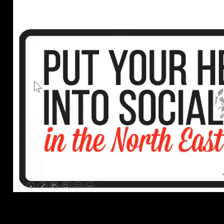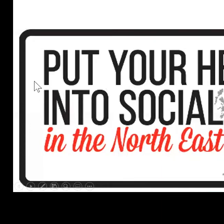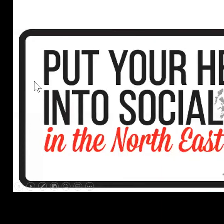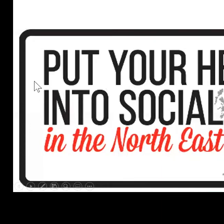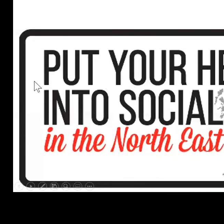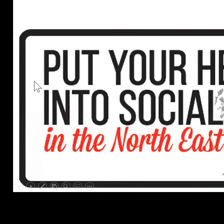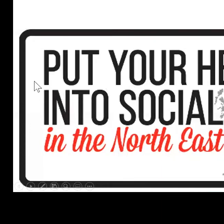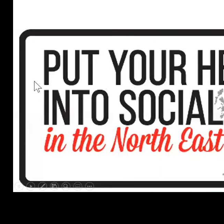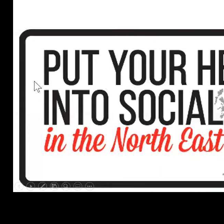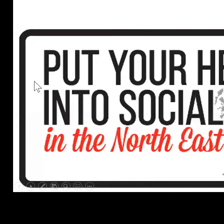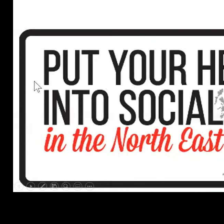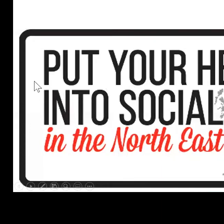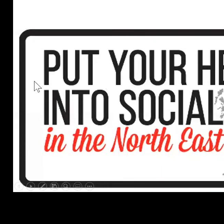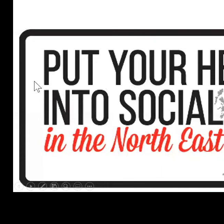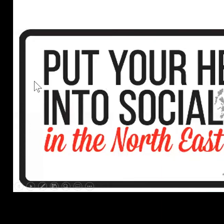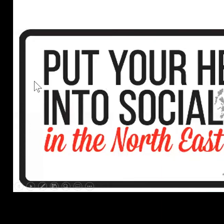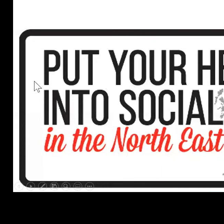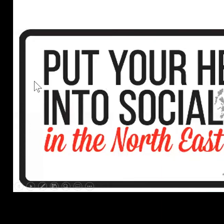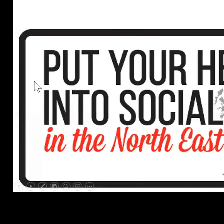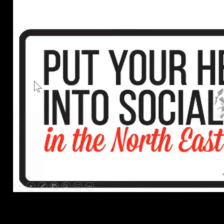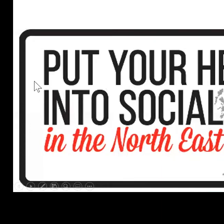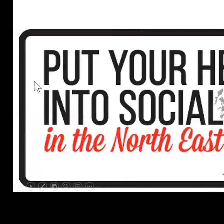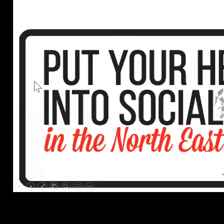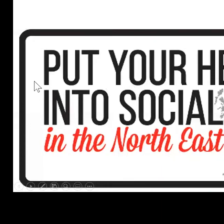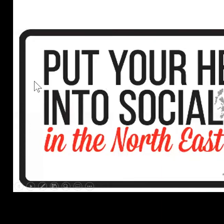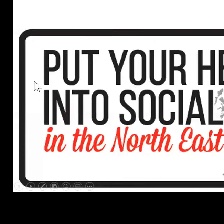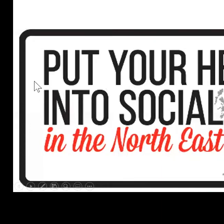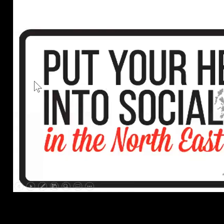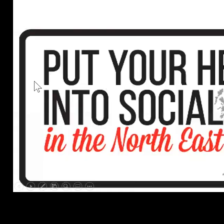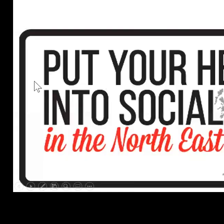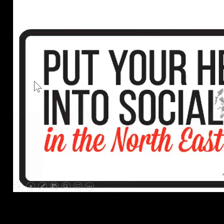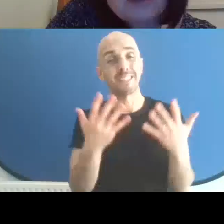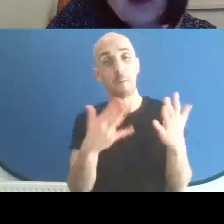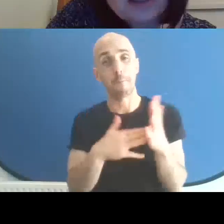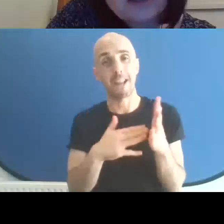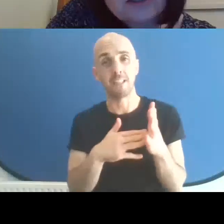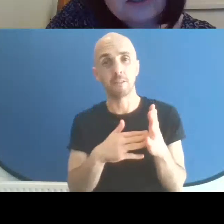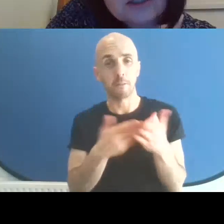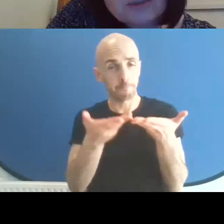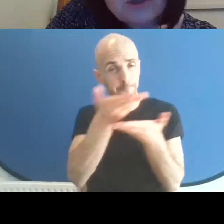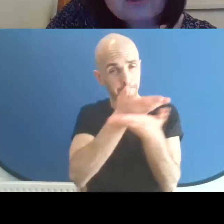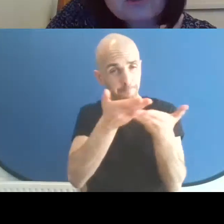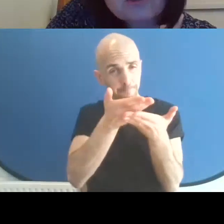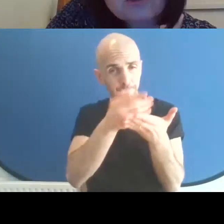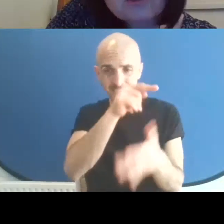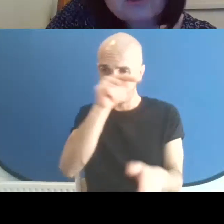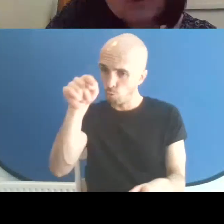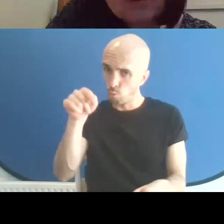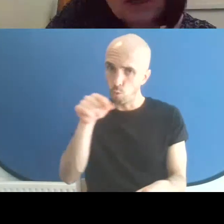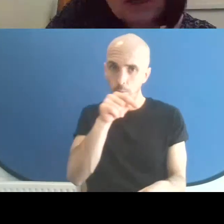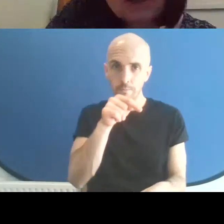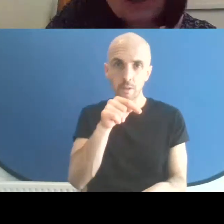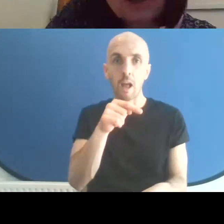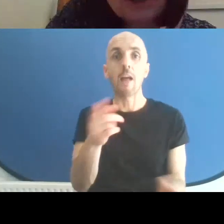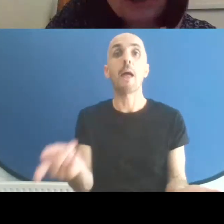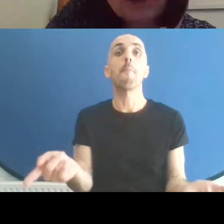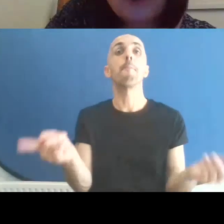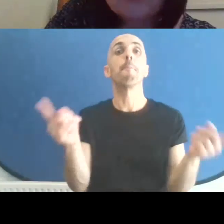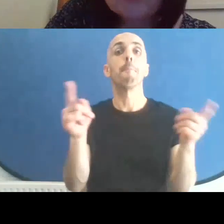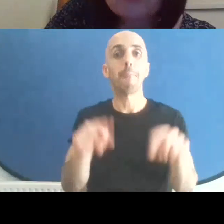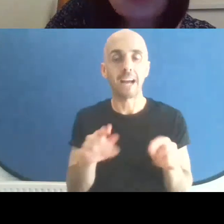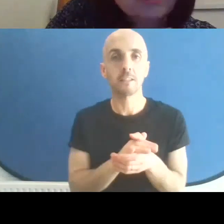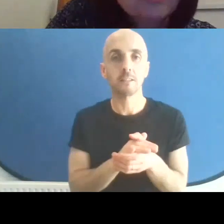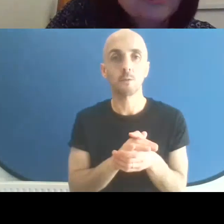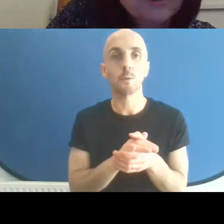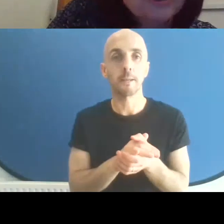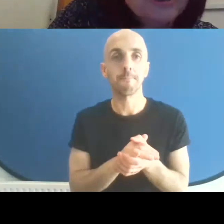we'll have about 10 minutes in the breakout room, and then we'll have a chance to come back to feedback to a bigger group in terms of some of that learning.